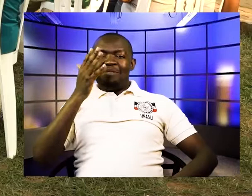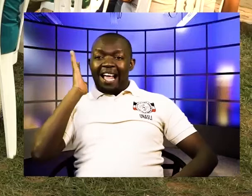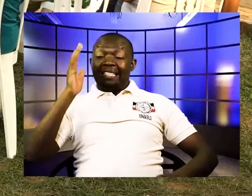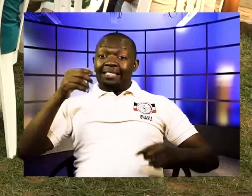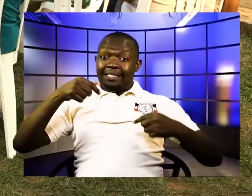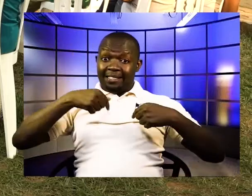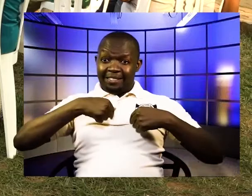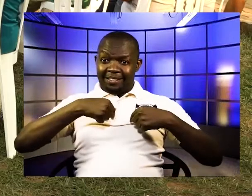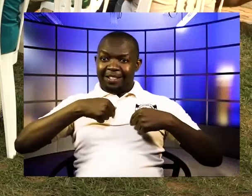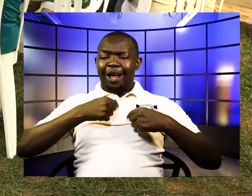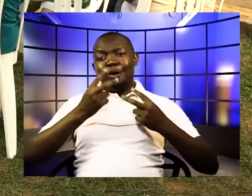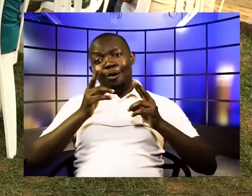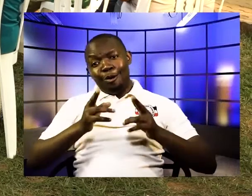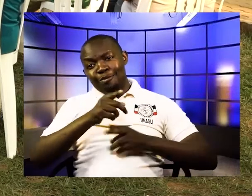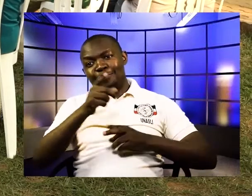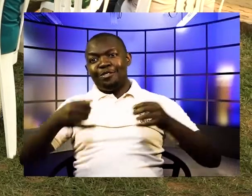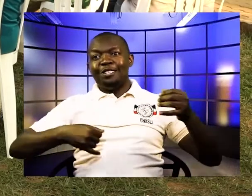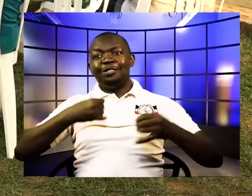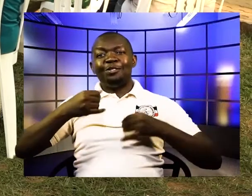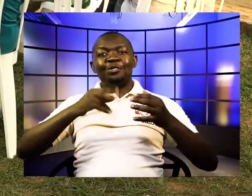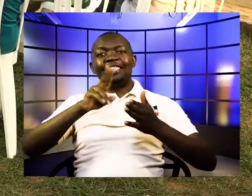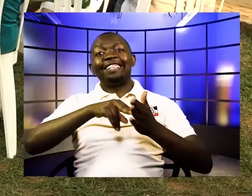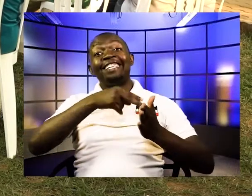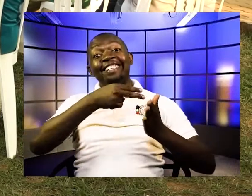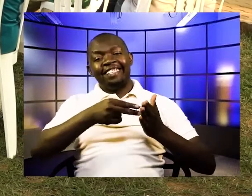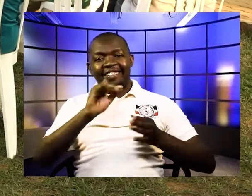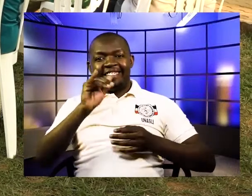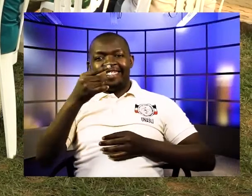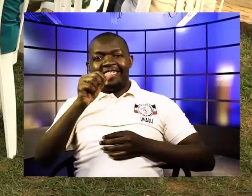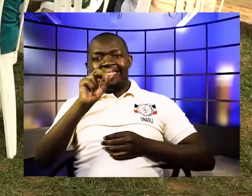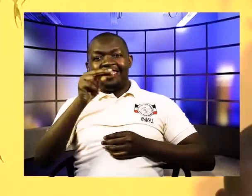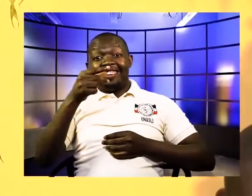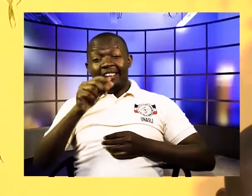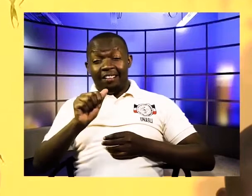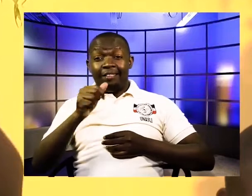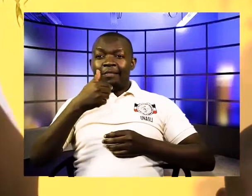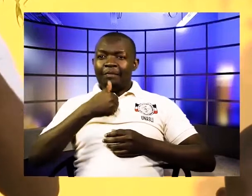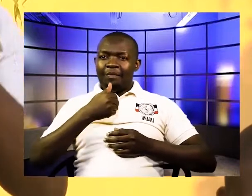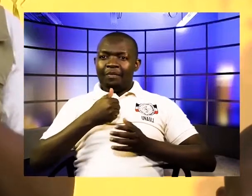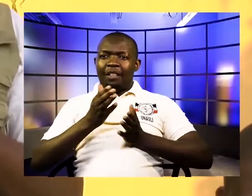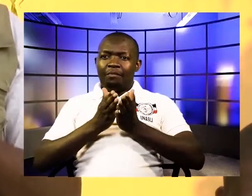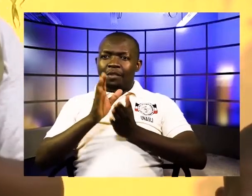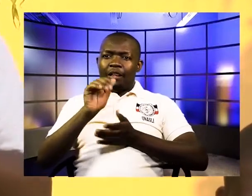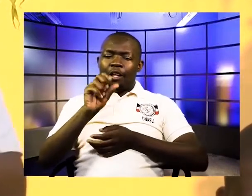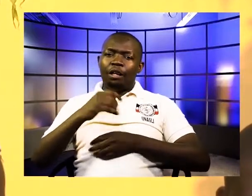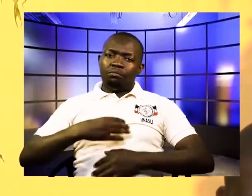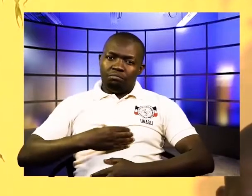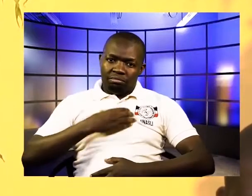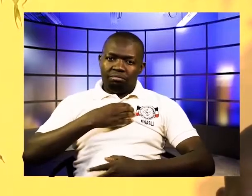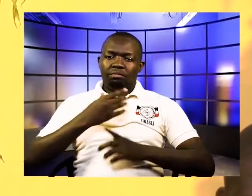Higanga. Oh, yes. We have a special guest from Opportunity Bank who is going to come and share